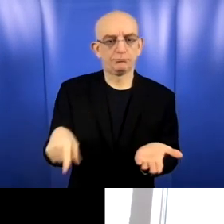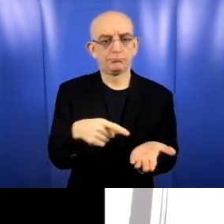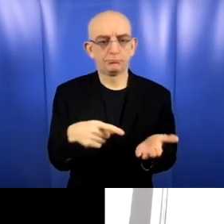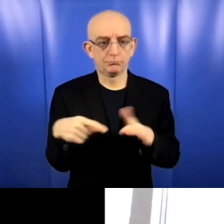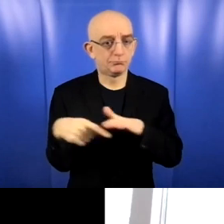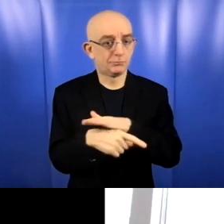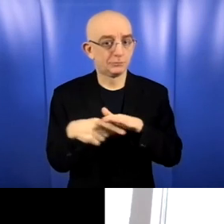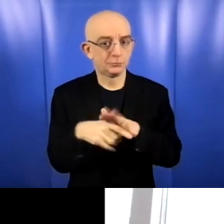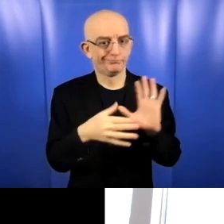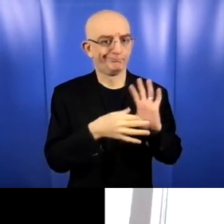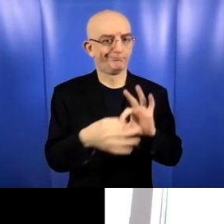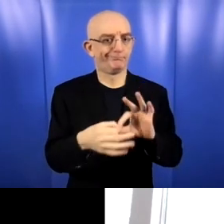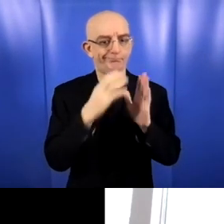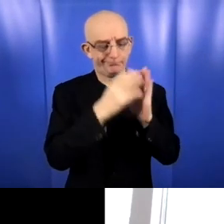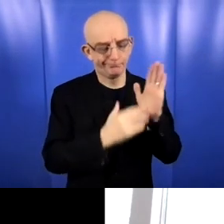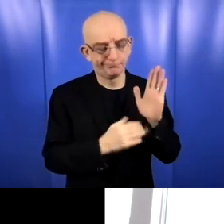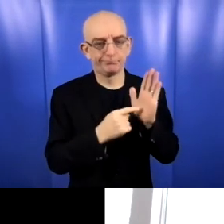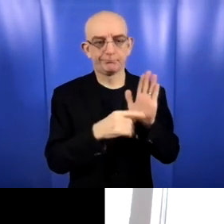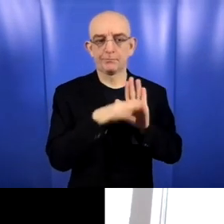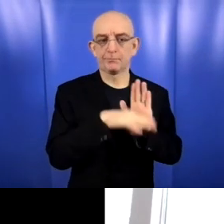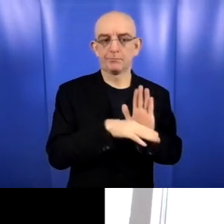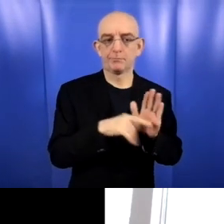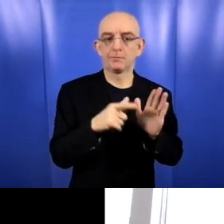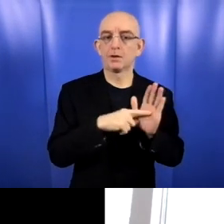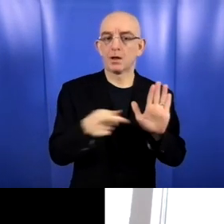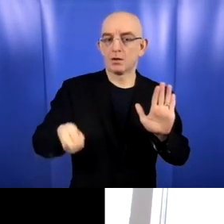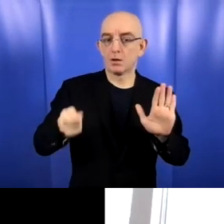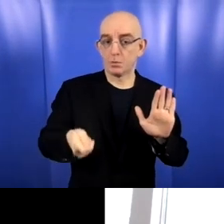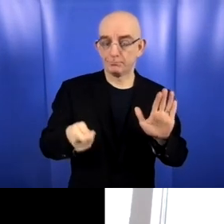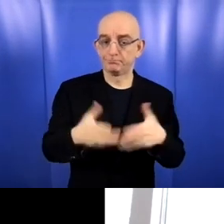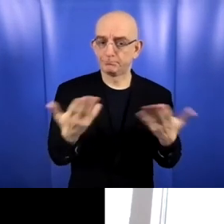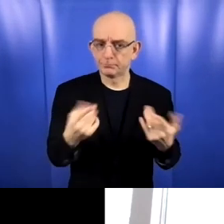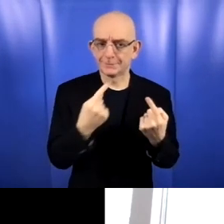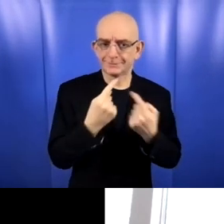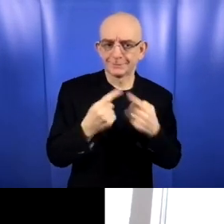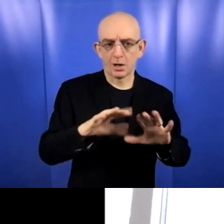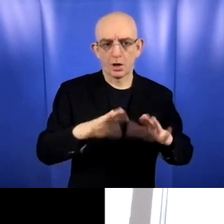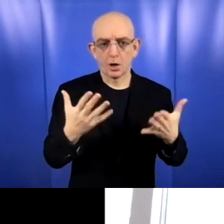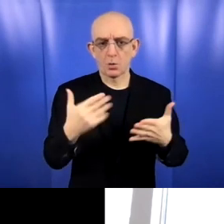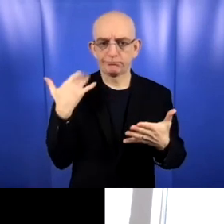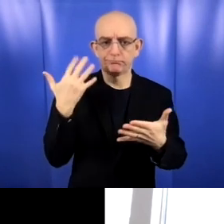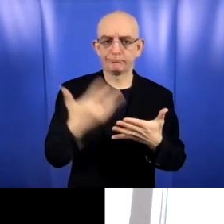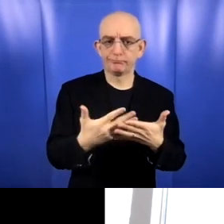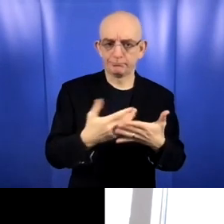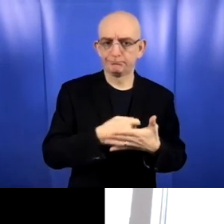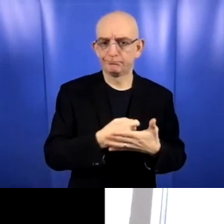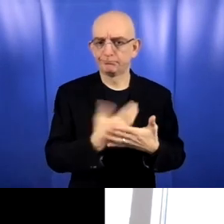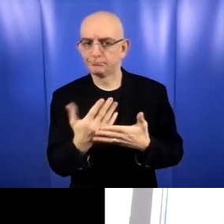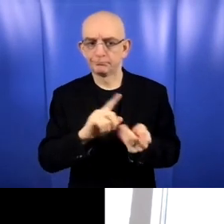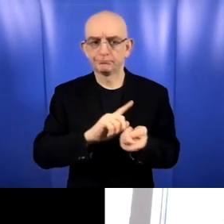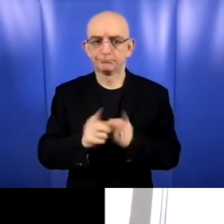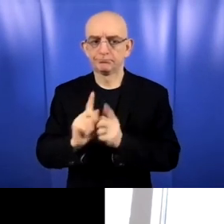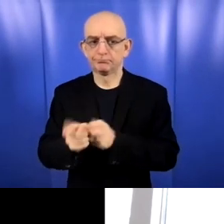to implementation that are going to work in today's circumstances. So this brings me to a question I'd like to put to you,